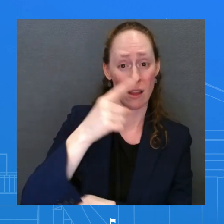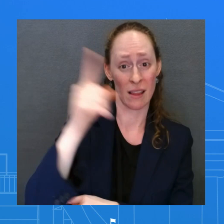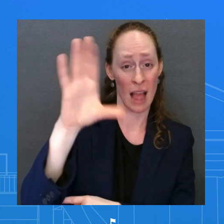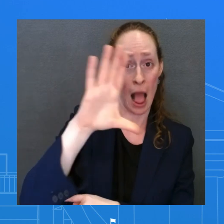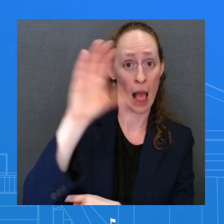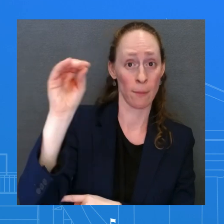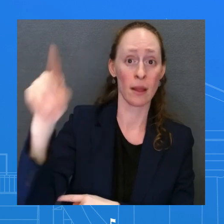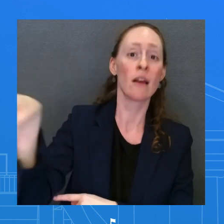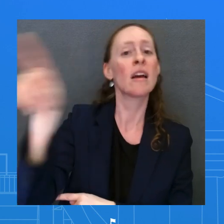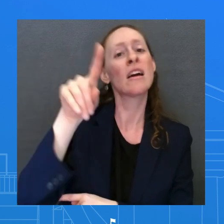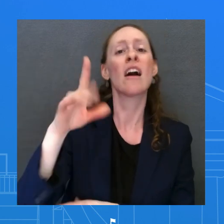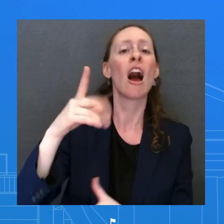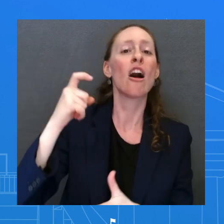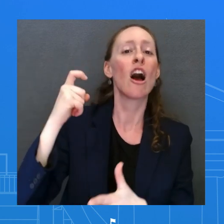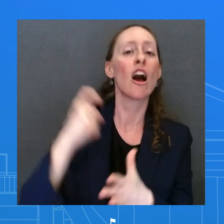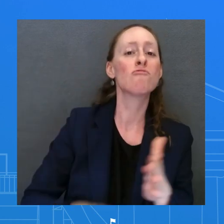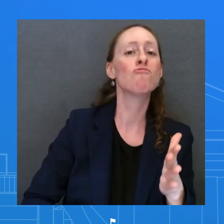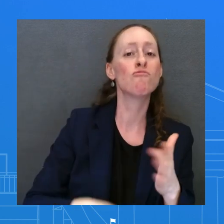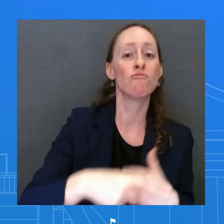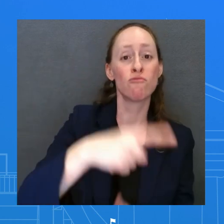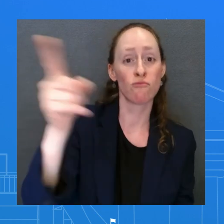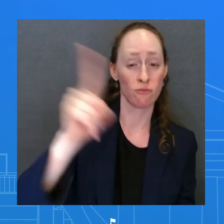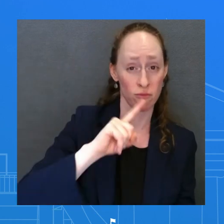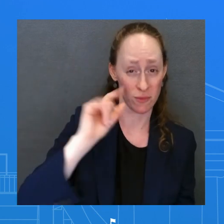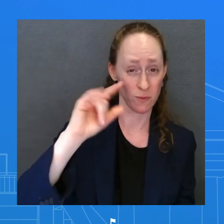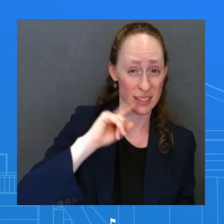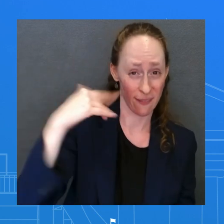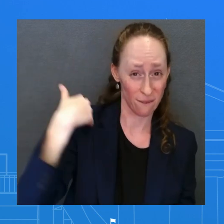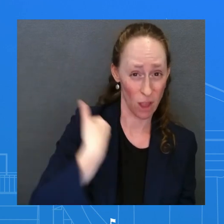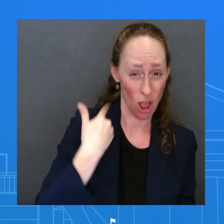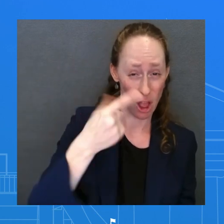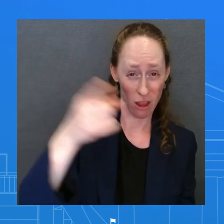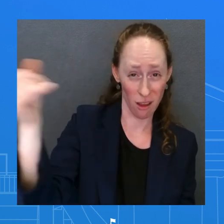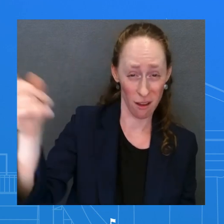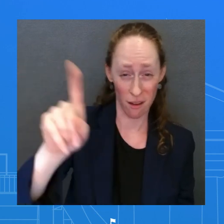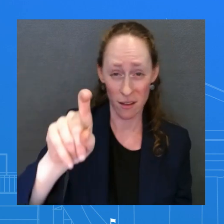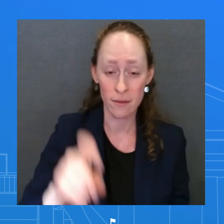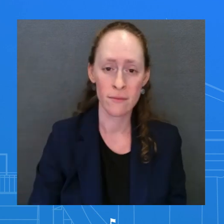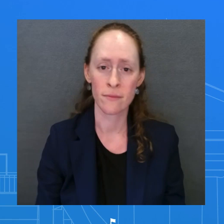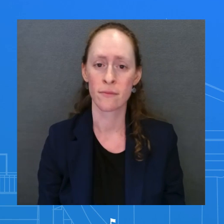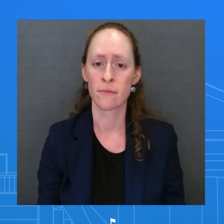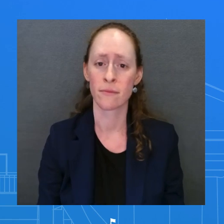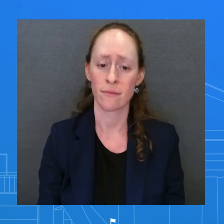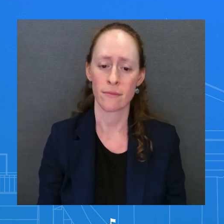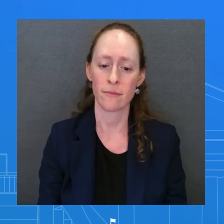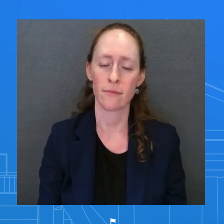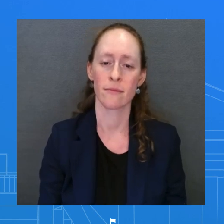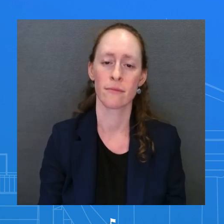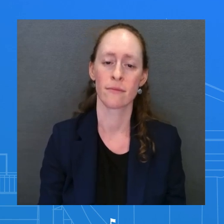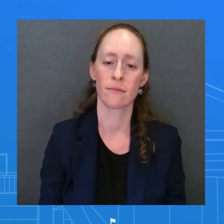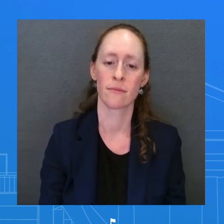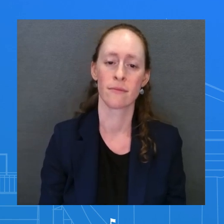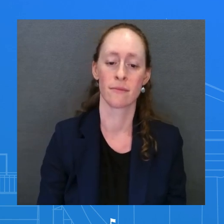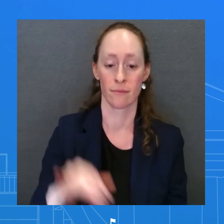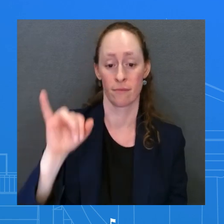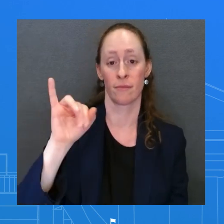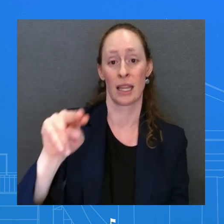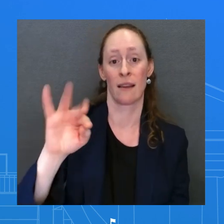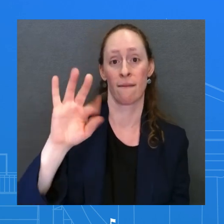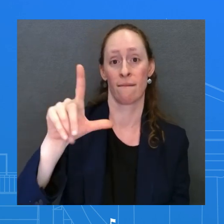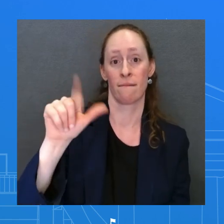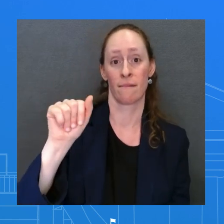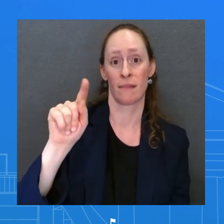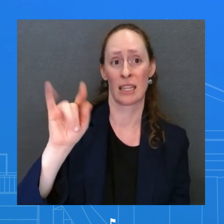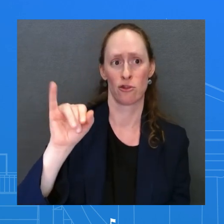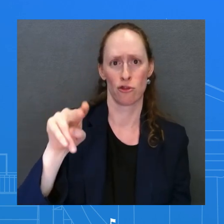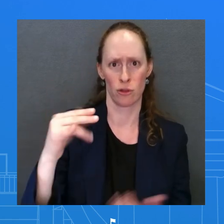with inflation. We've seen inflation go down by more than 50% in the last 12 months, and we think that's incredibly important. And